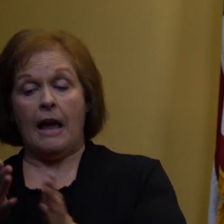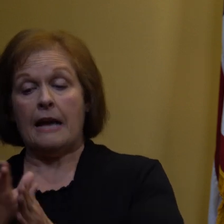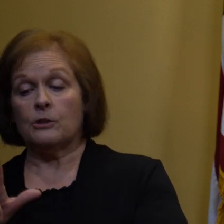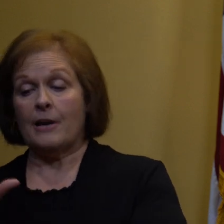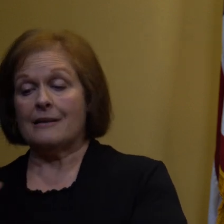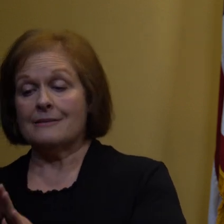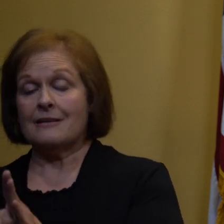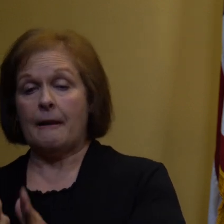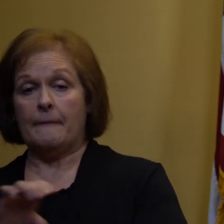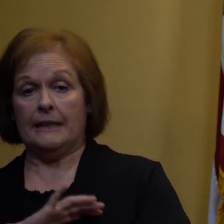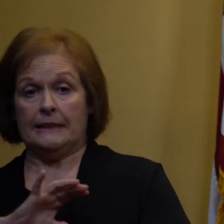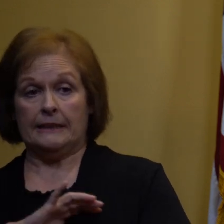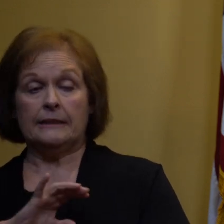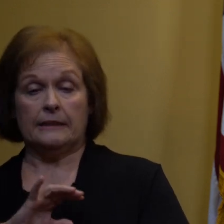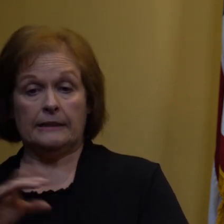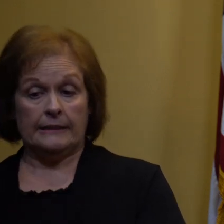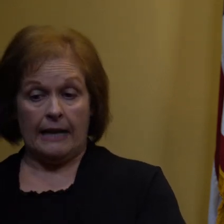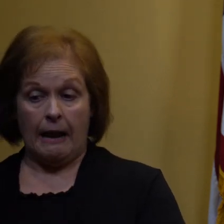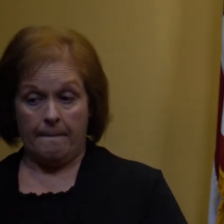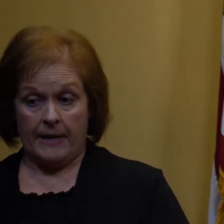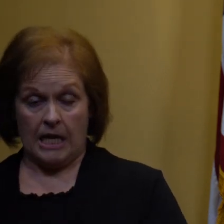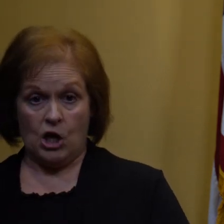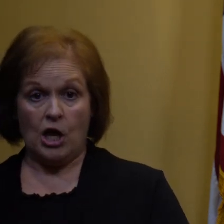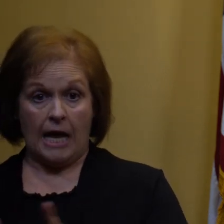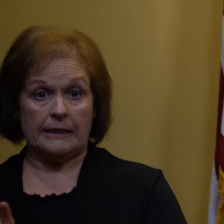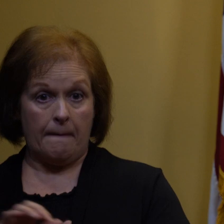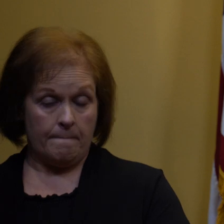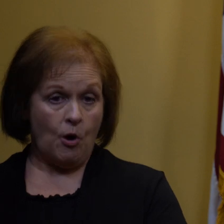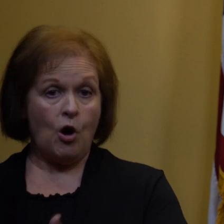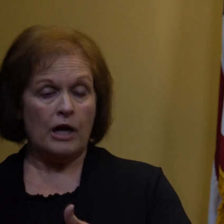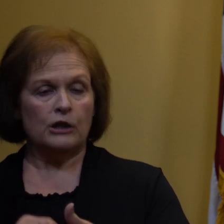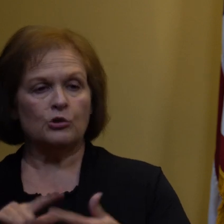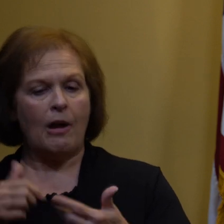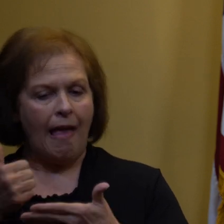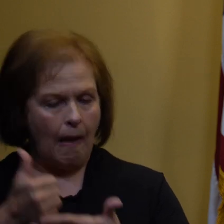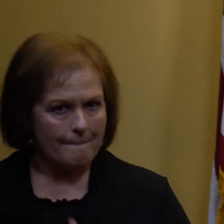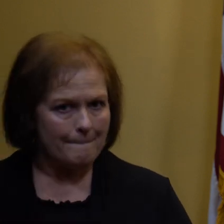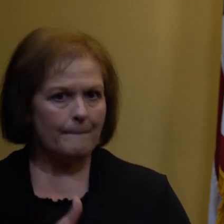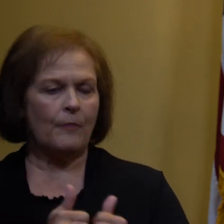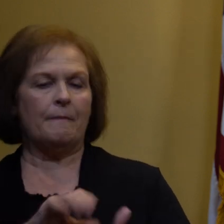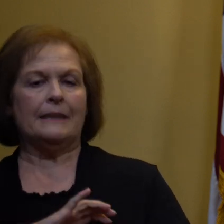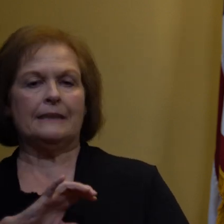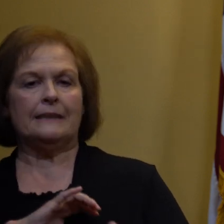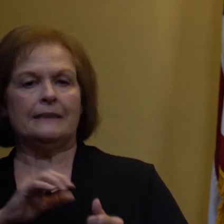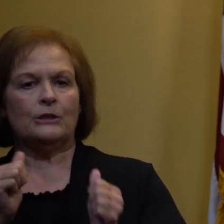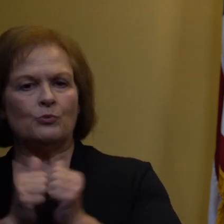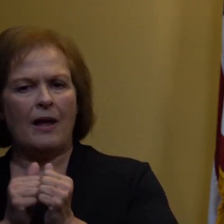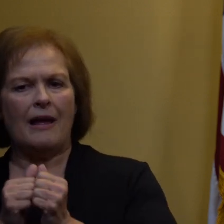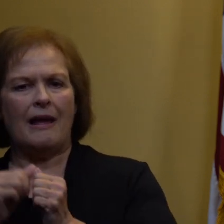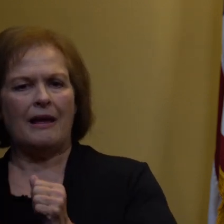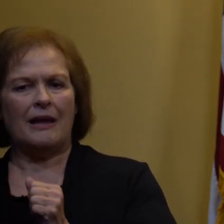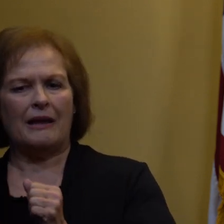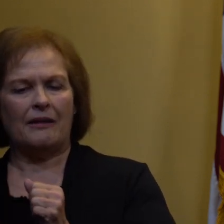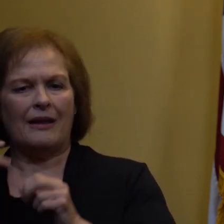State Police, for example, to come in, as we always do, as a partner to help us with enforcement on our interstates and the like,